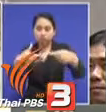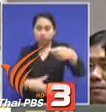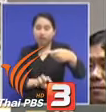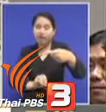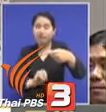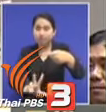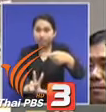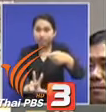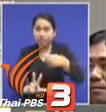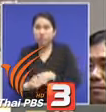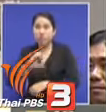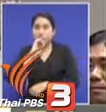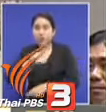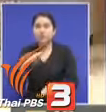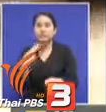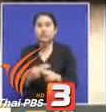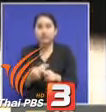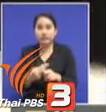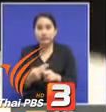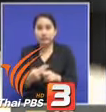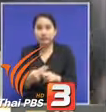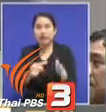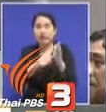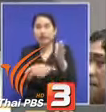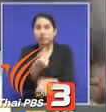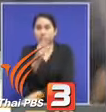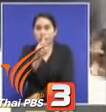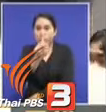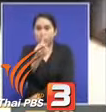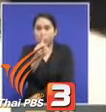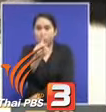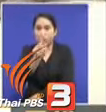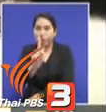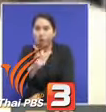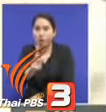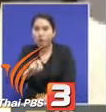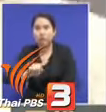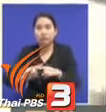the information that he needed to help him make up his mind.